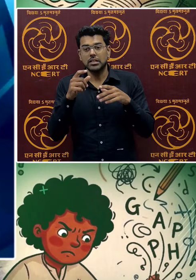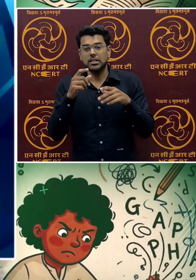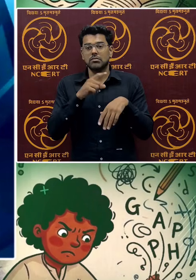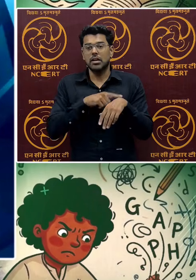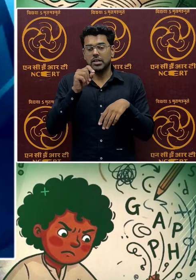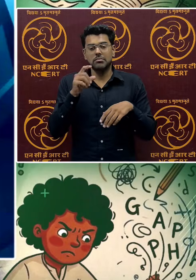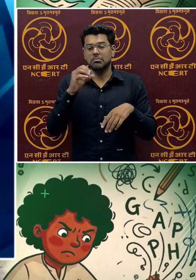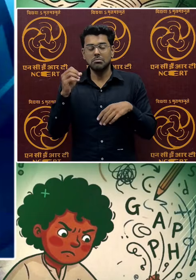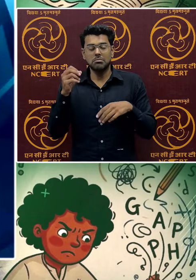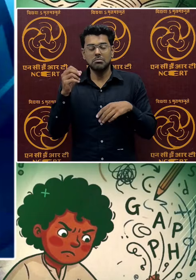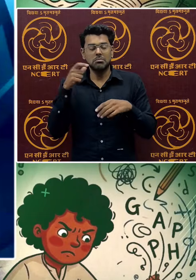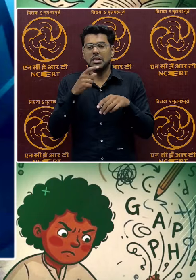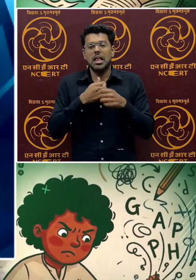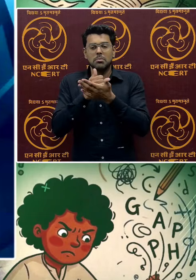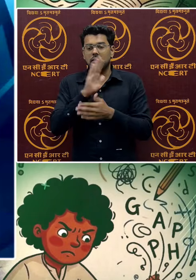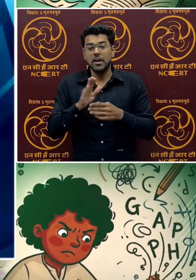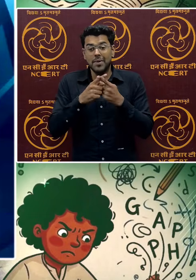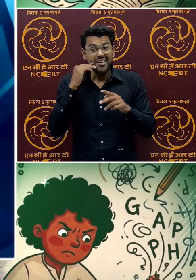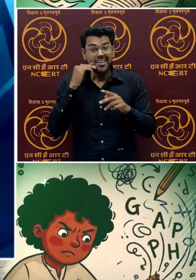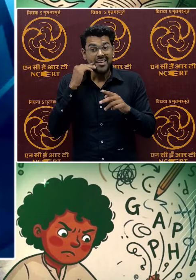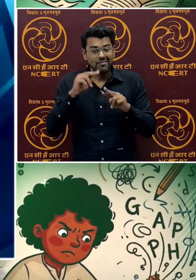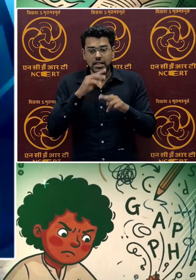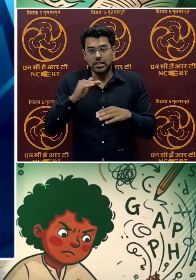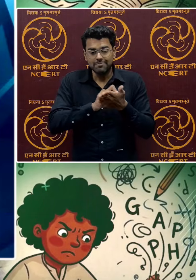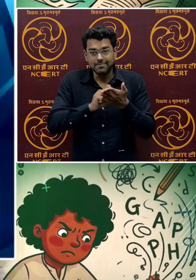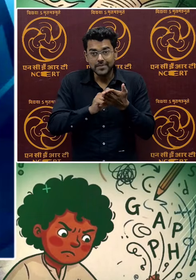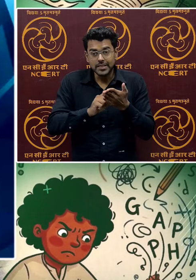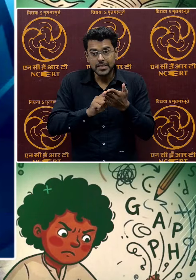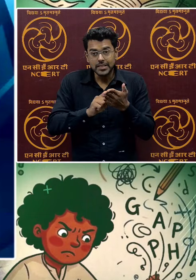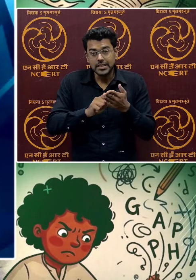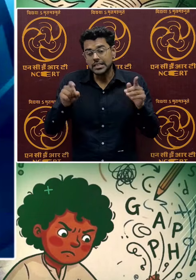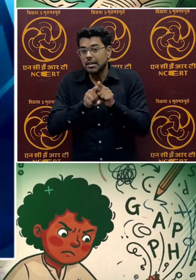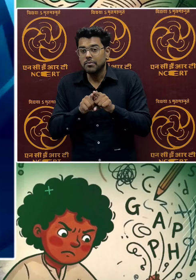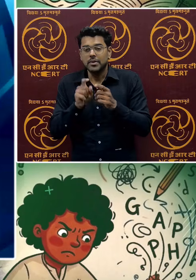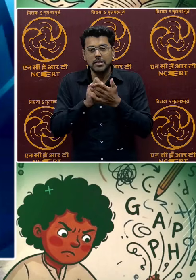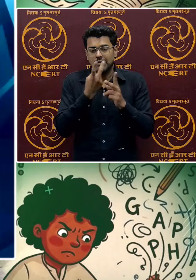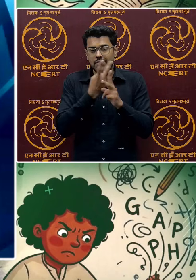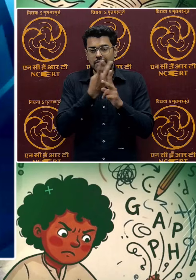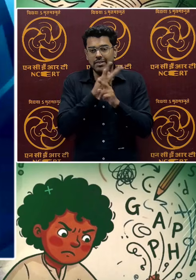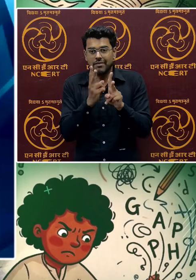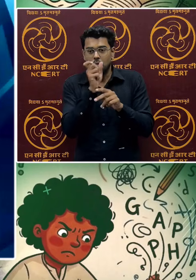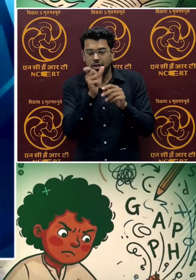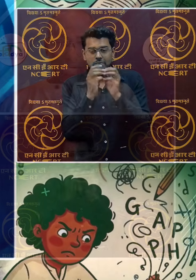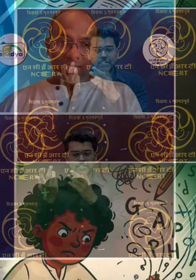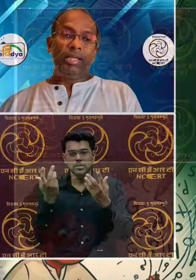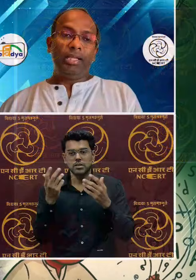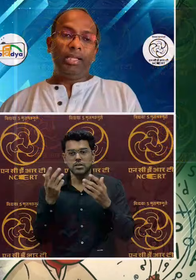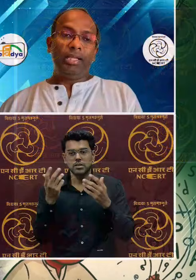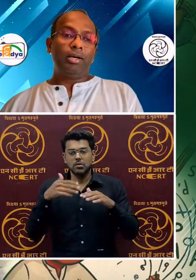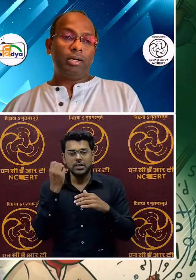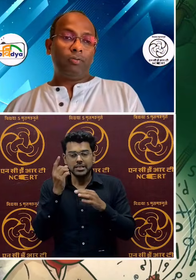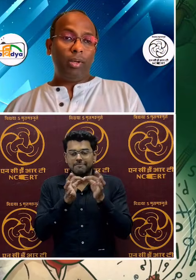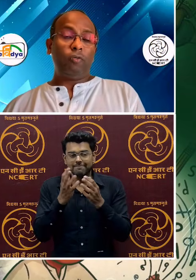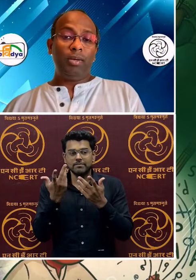rote learning. That will never help. But when the child is writing, the child is syllabificating and writing, decoding of the word,